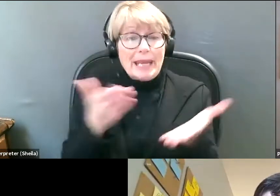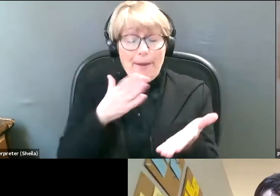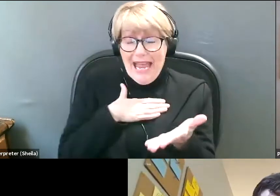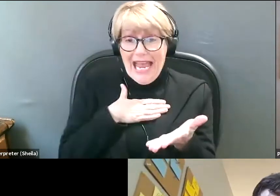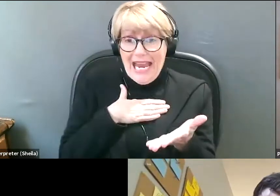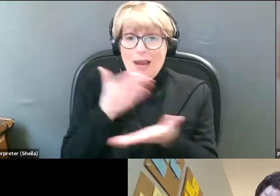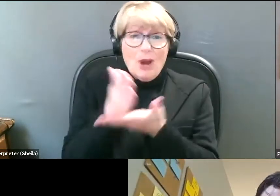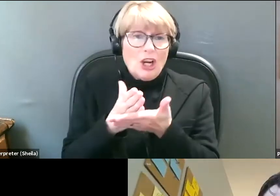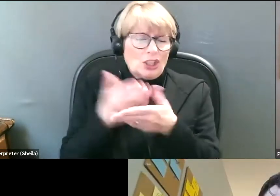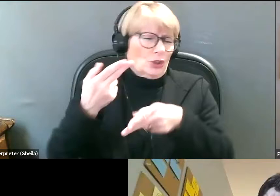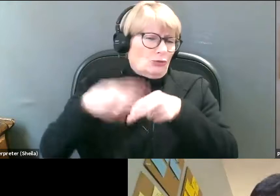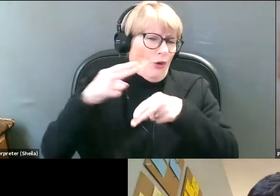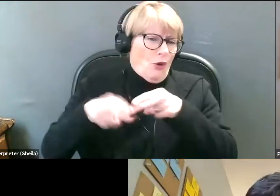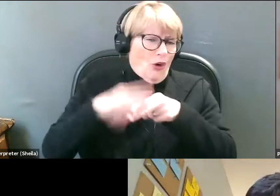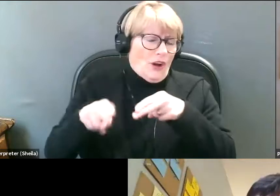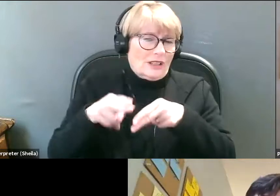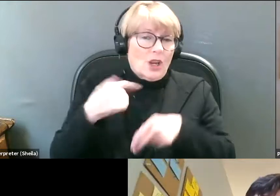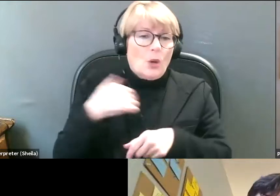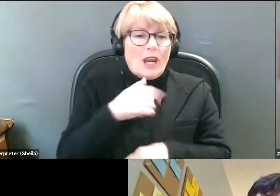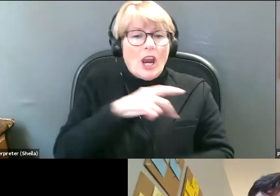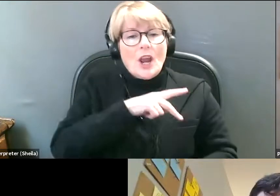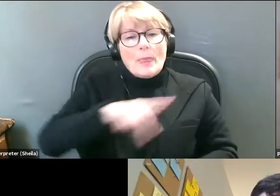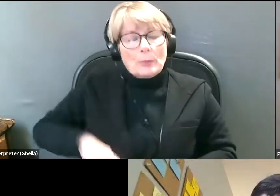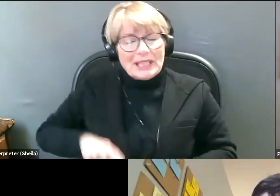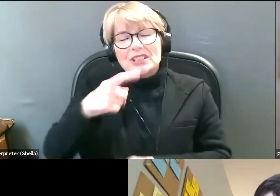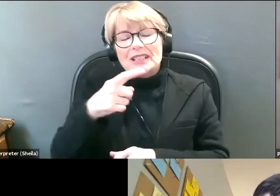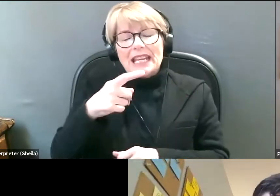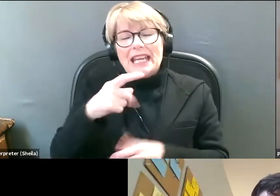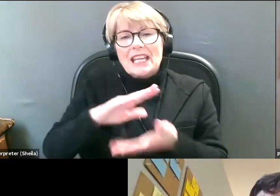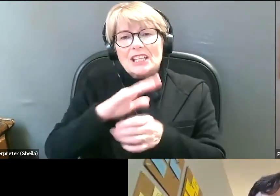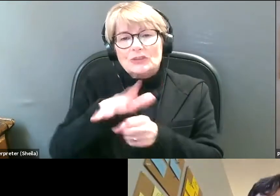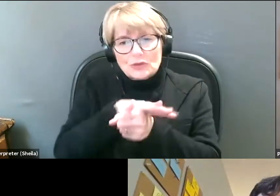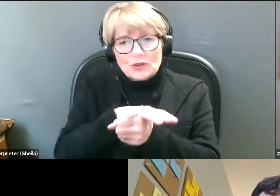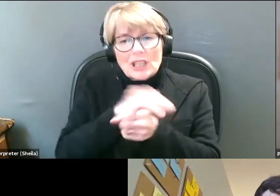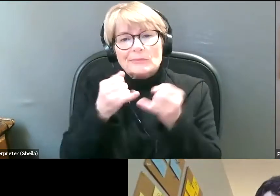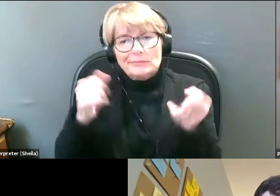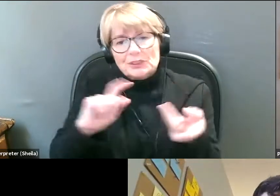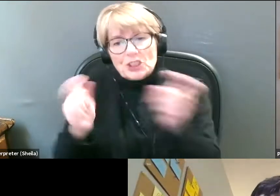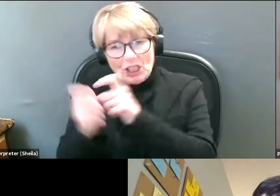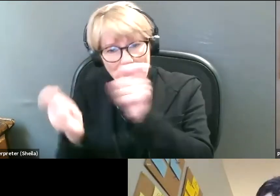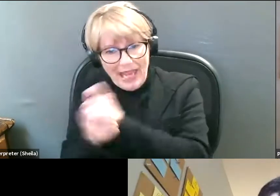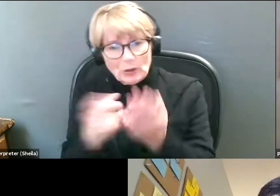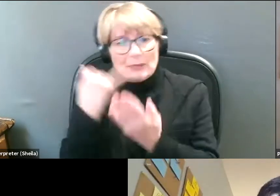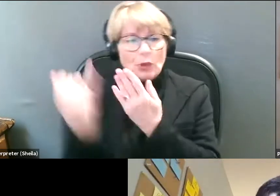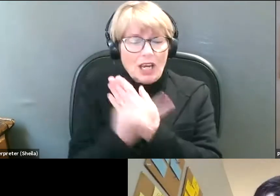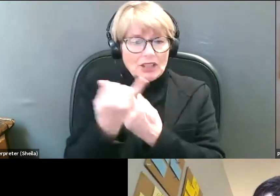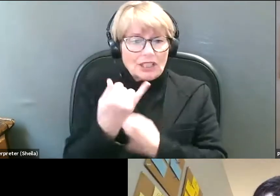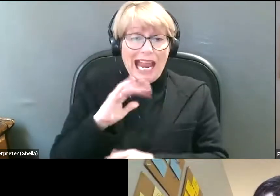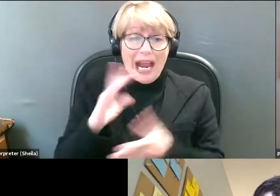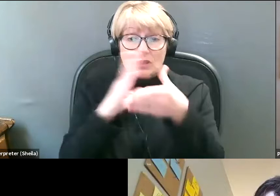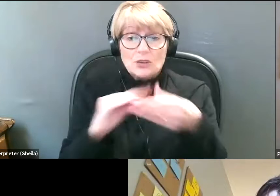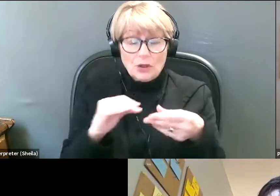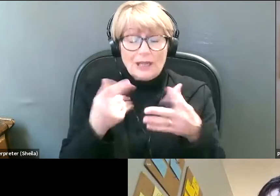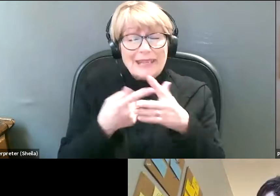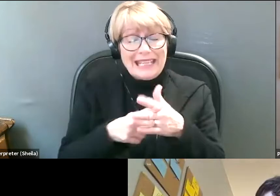I promise. We are the Princeton Gerrymandering Project. We're here at Princeton University. Our story really begins a couple of years ago